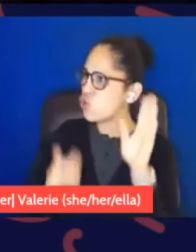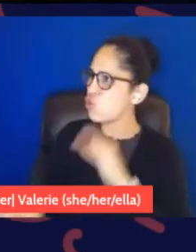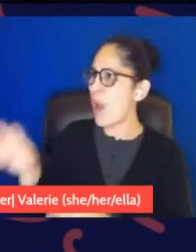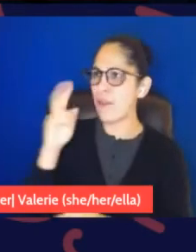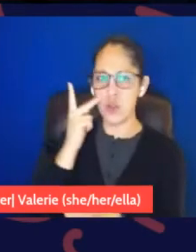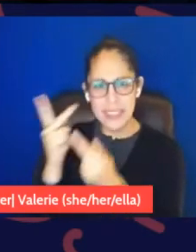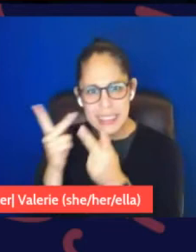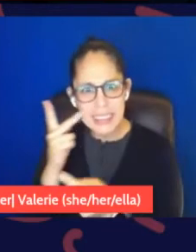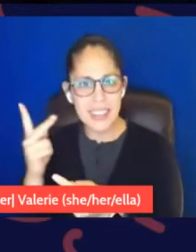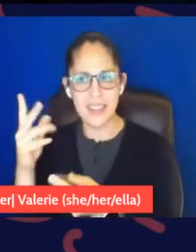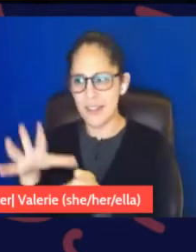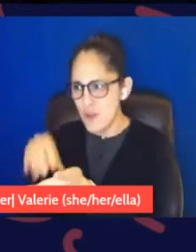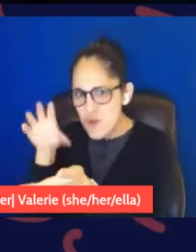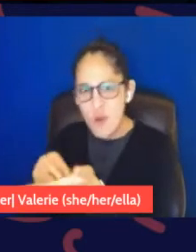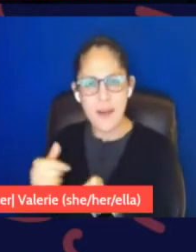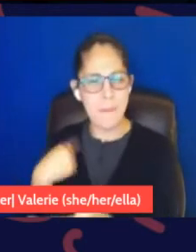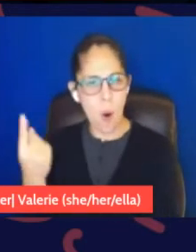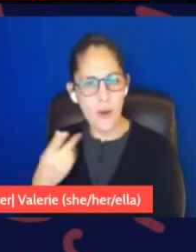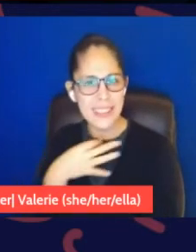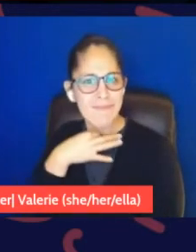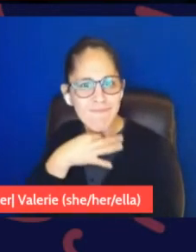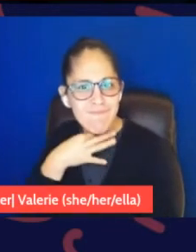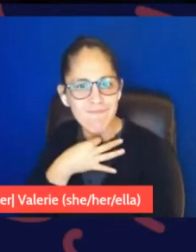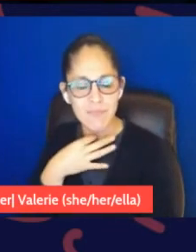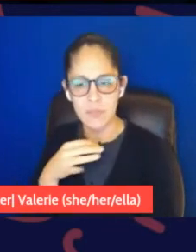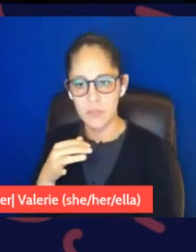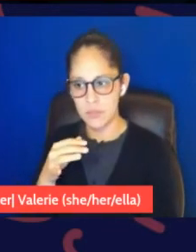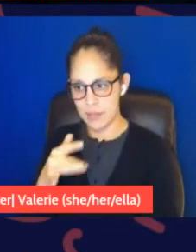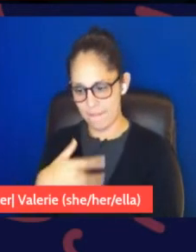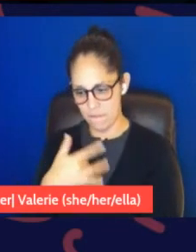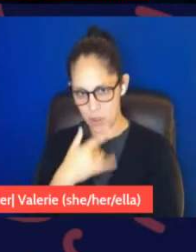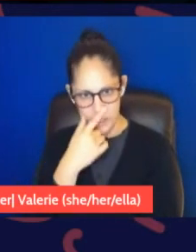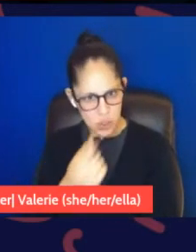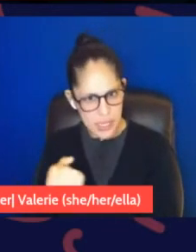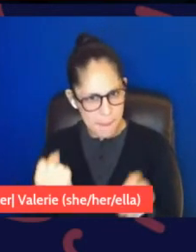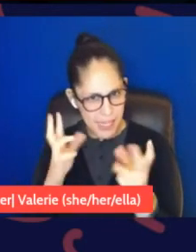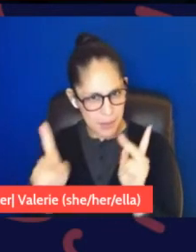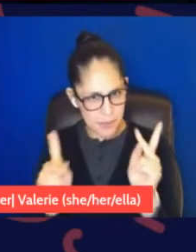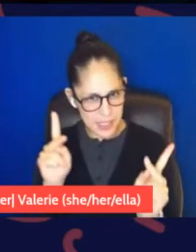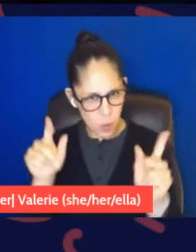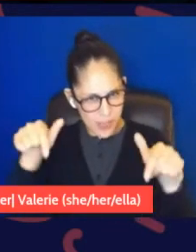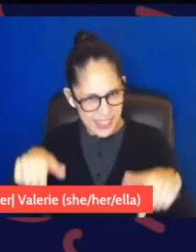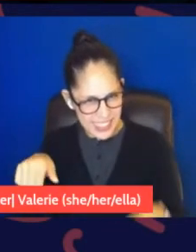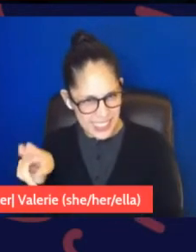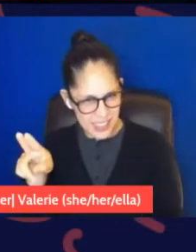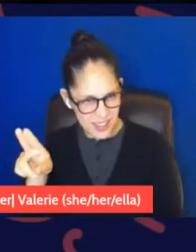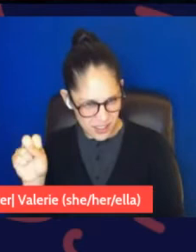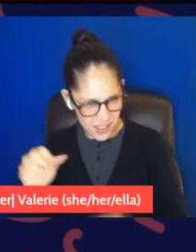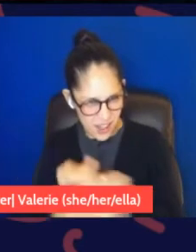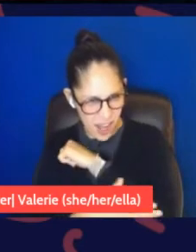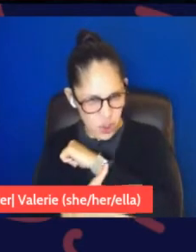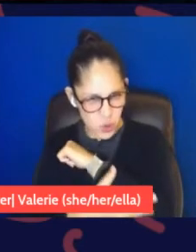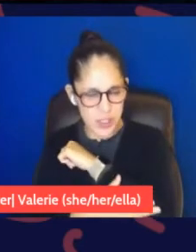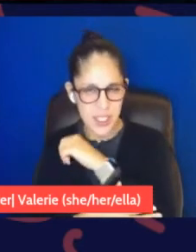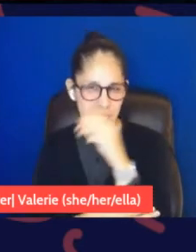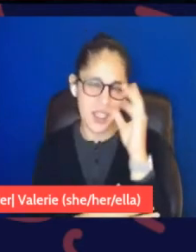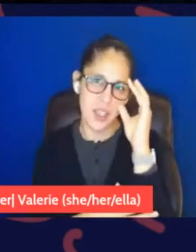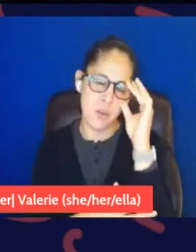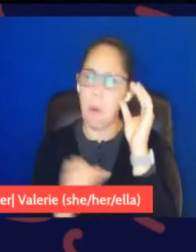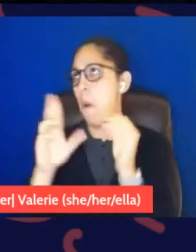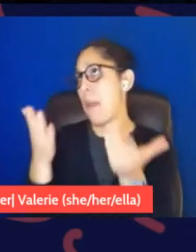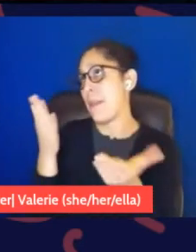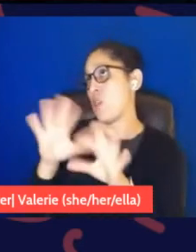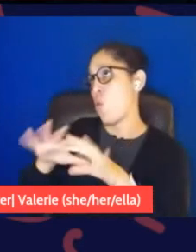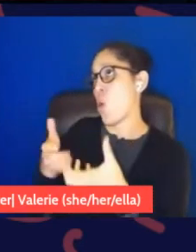huge curiosity. It's always interested me that so many people, especially in this country, or I suppose all over the place, but they don't